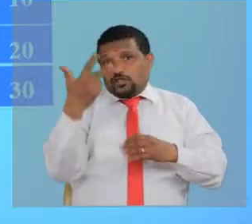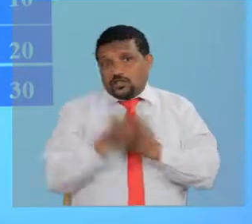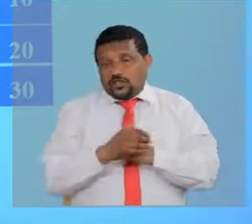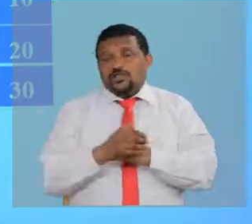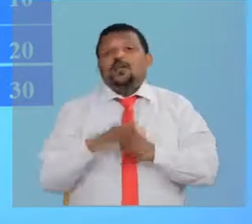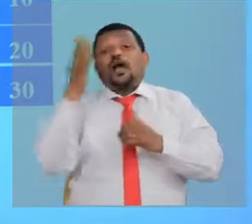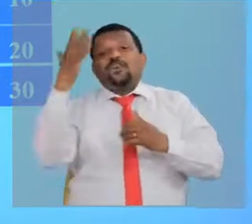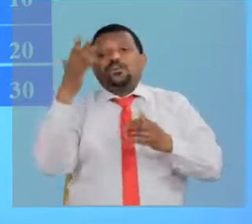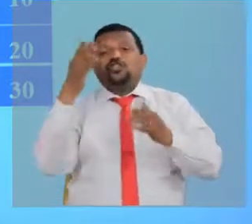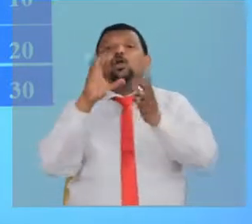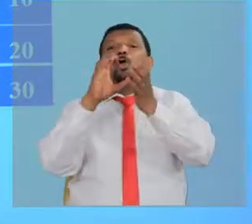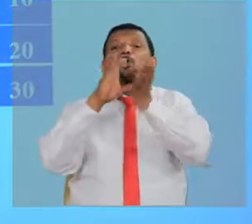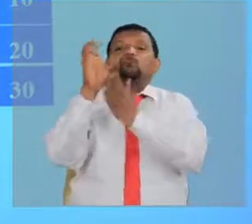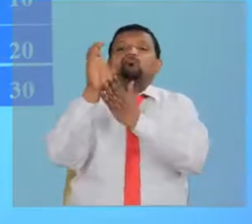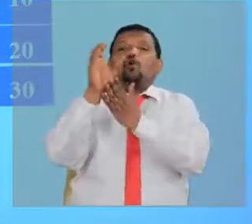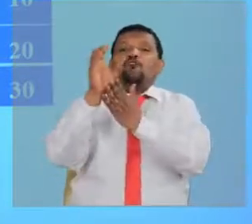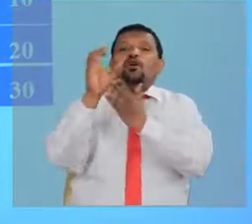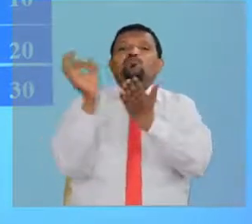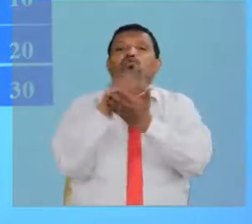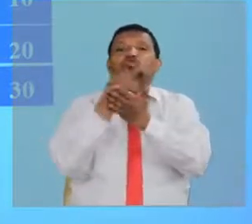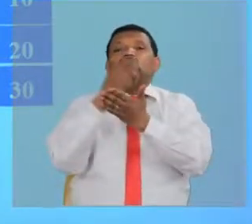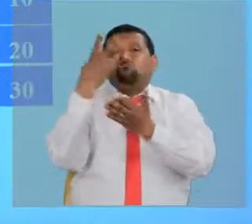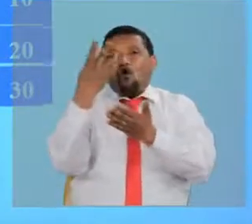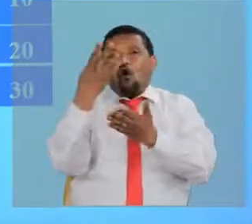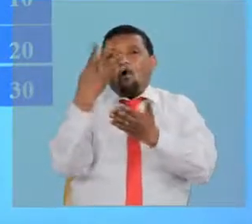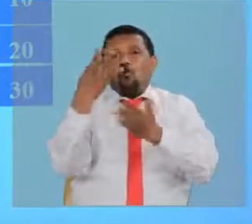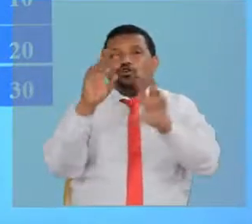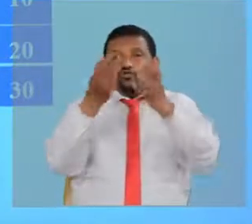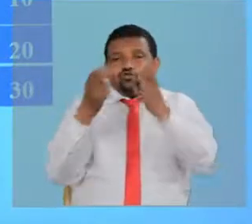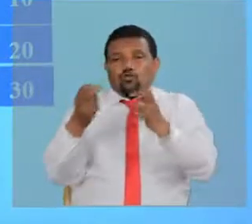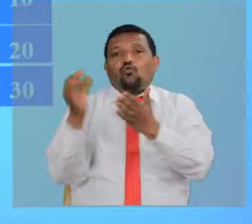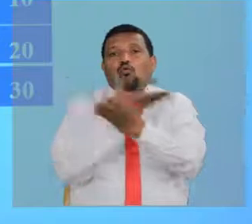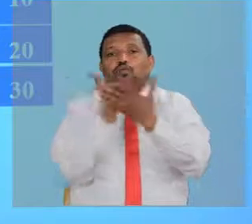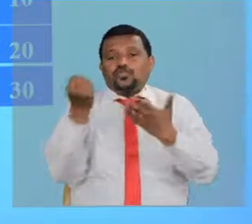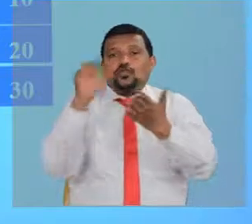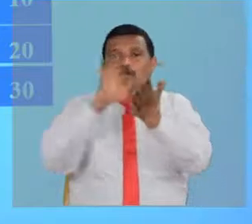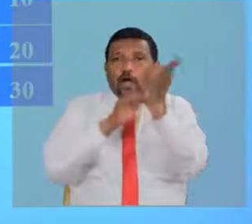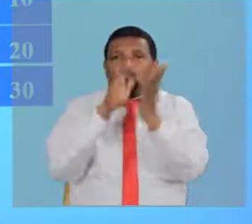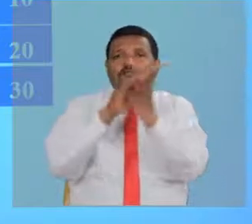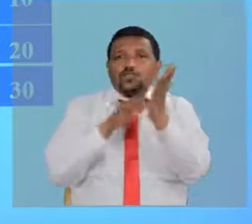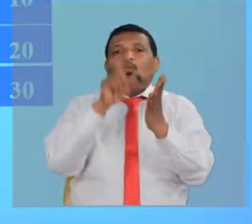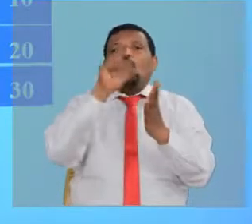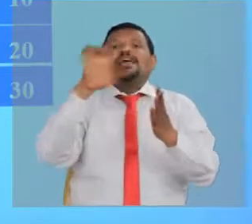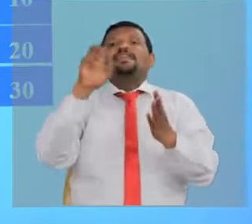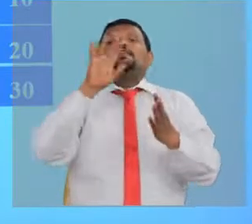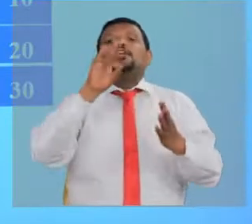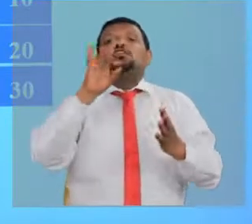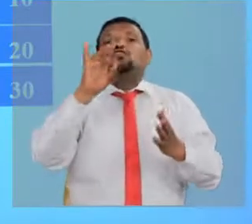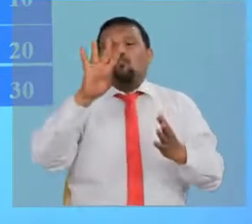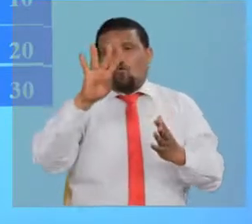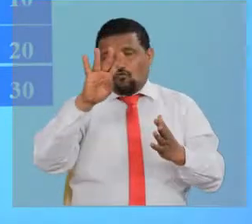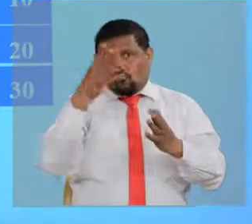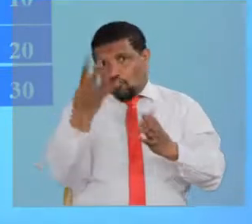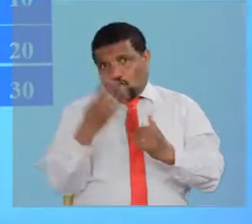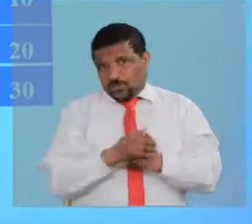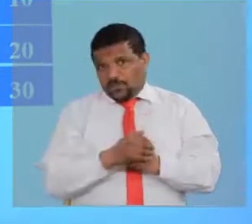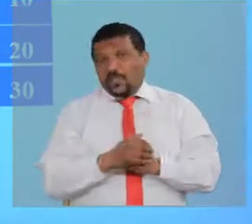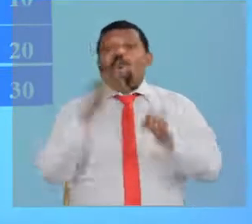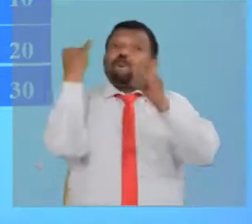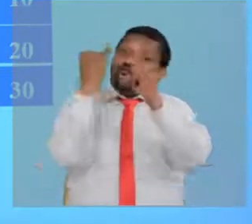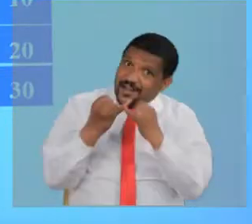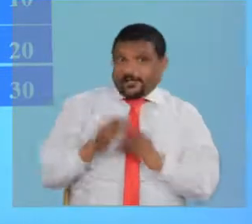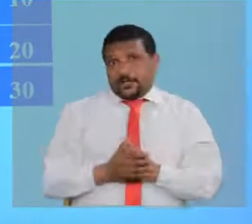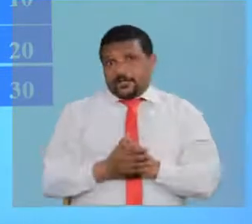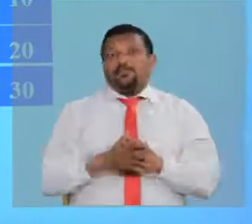of producing 4 units of a commodity is 45. It is calculated by dividing 180 for 4. And